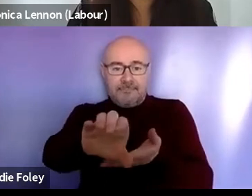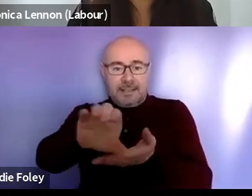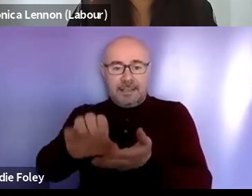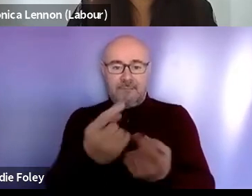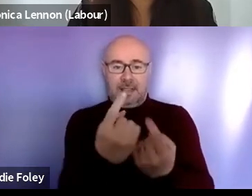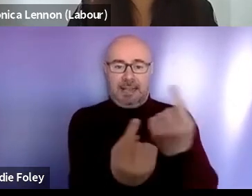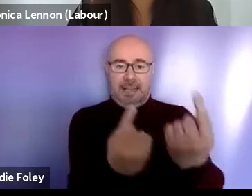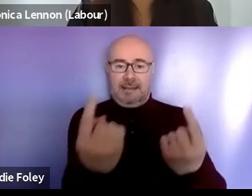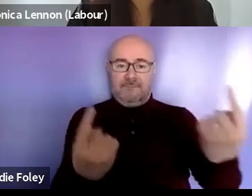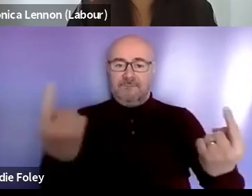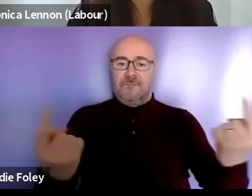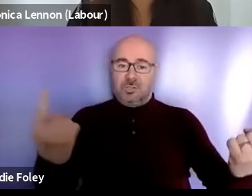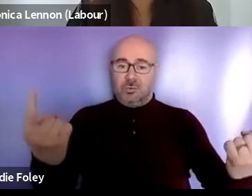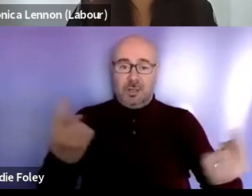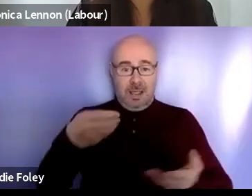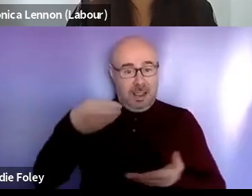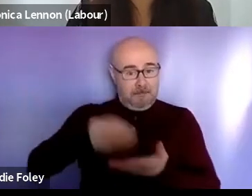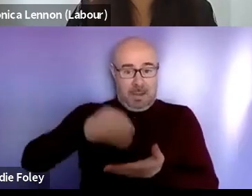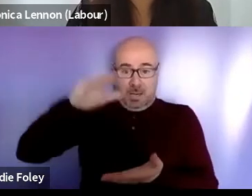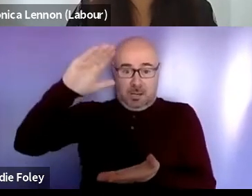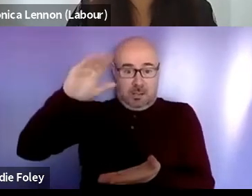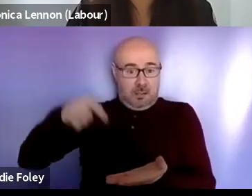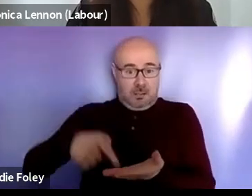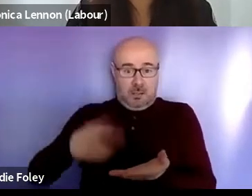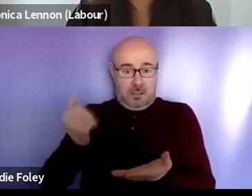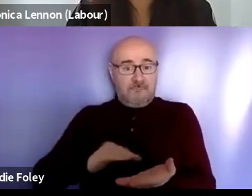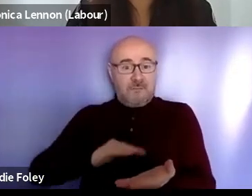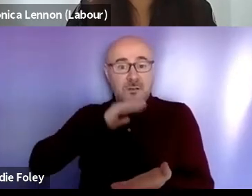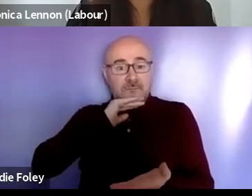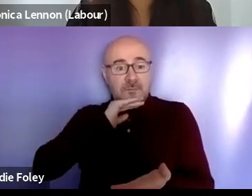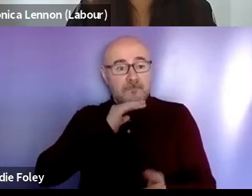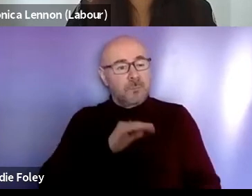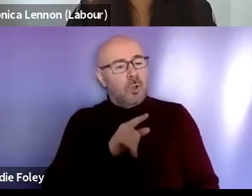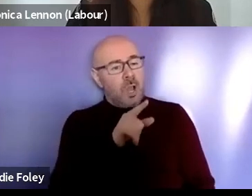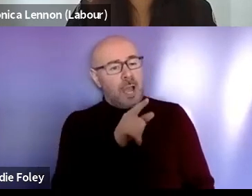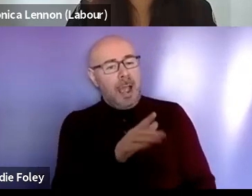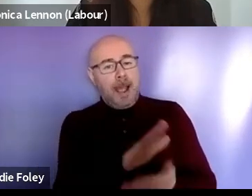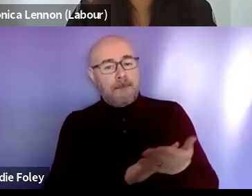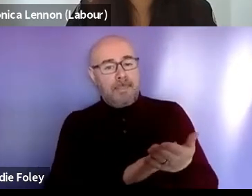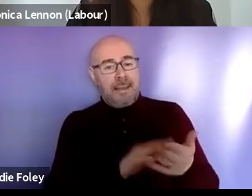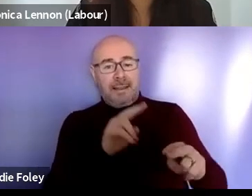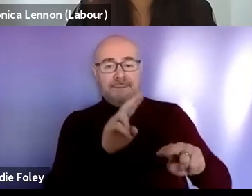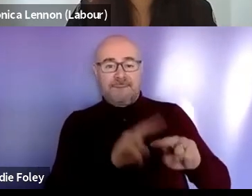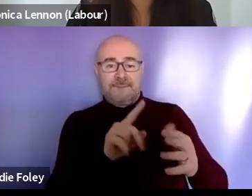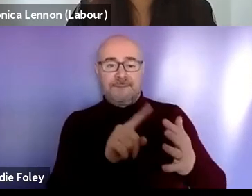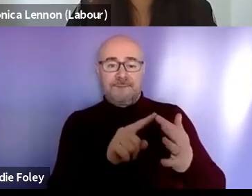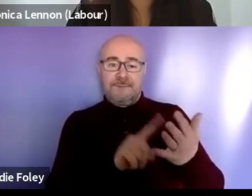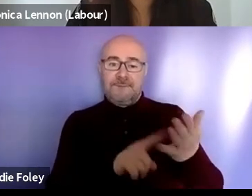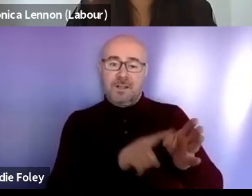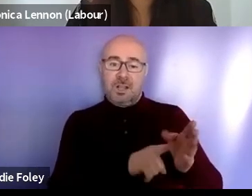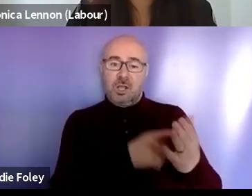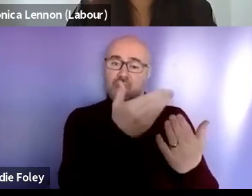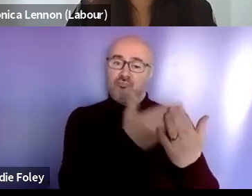is there, it's simply not getting to the people in the right way. Are you a supporter then of the Feely report's kind of thrust that there would be a national